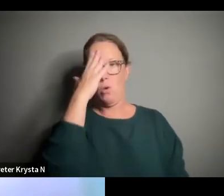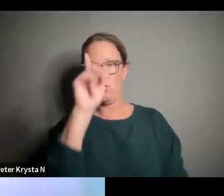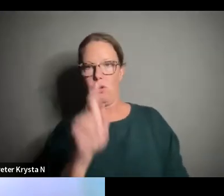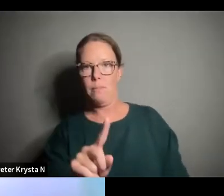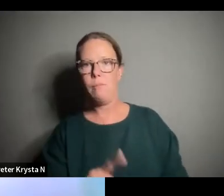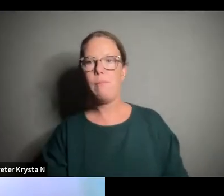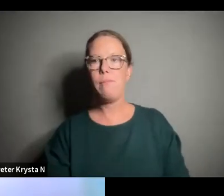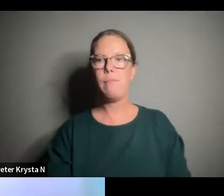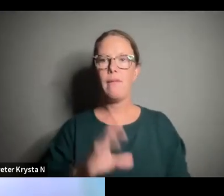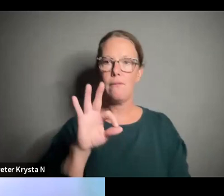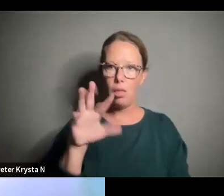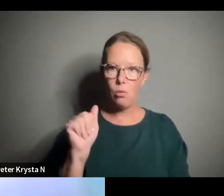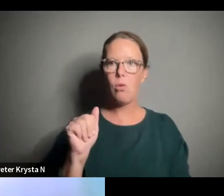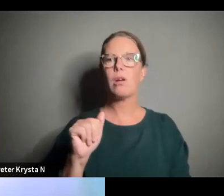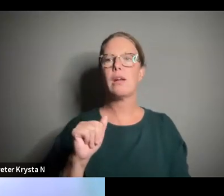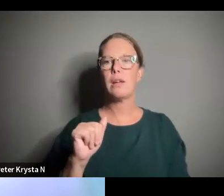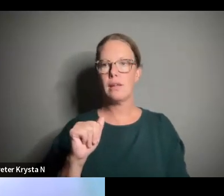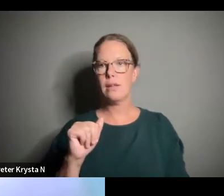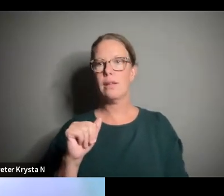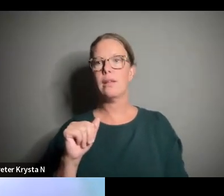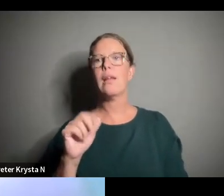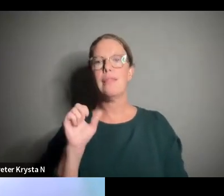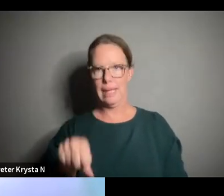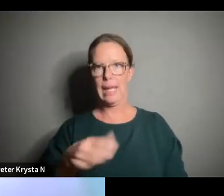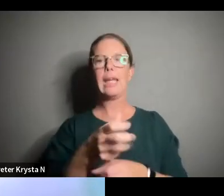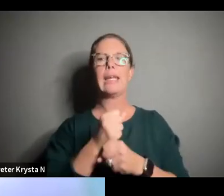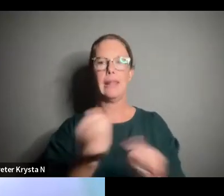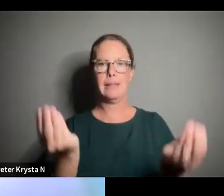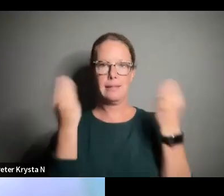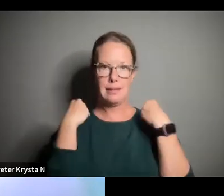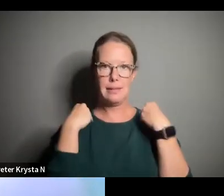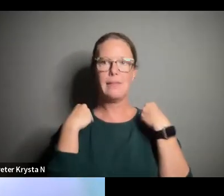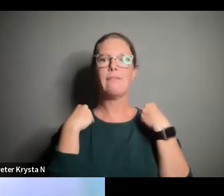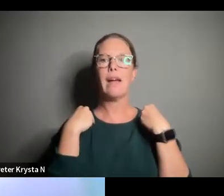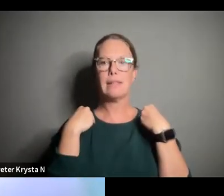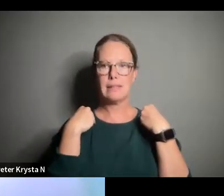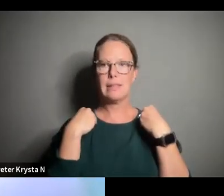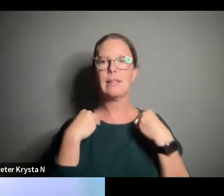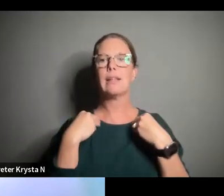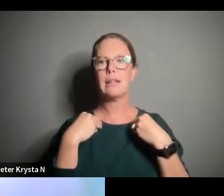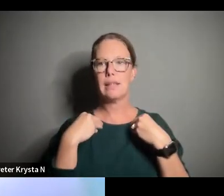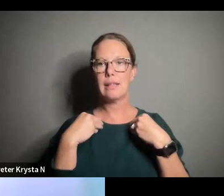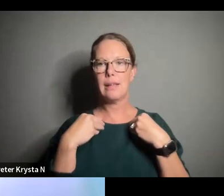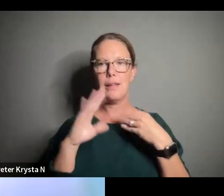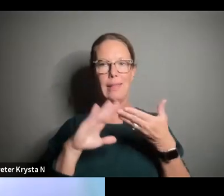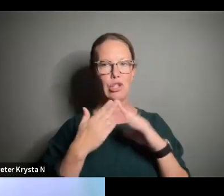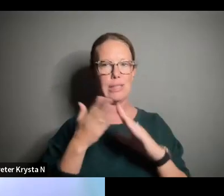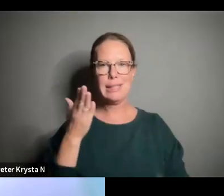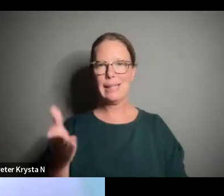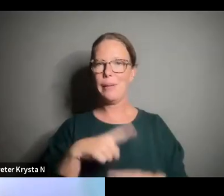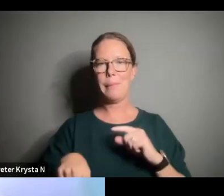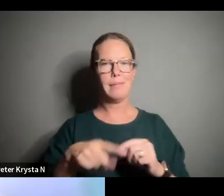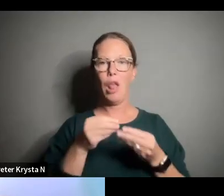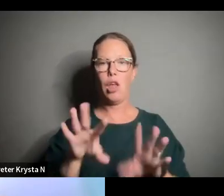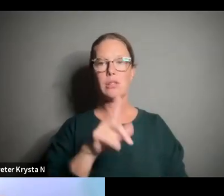in Florida where they can get this device, but they put their city in there, but I've kind of lost their question